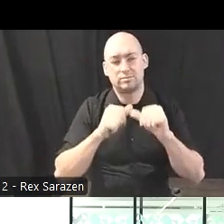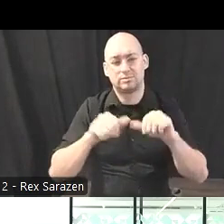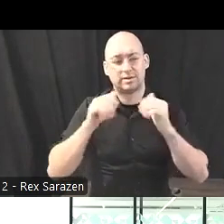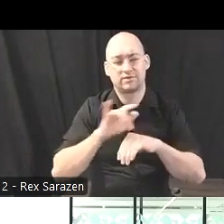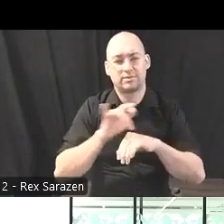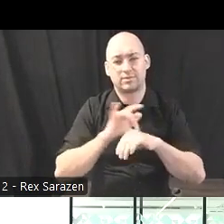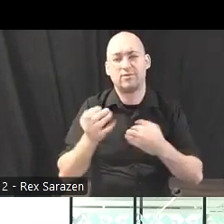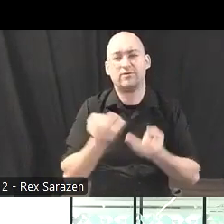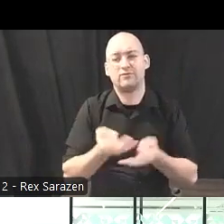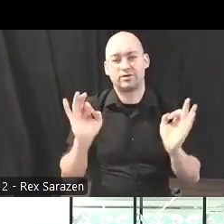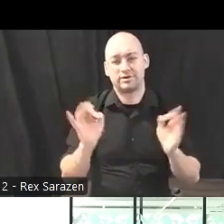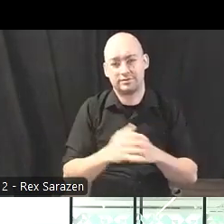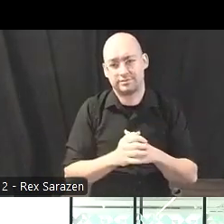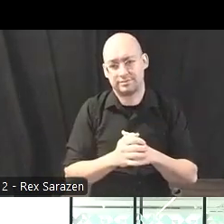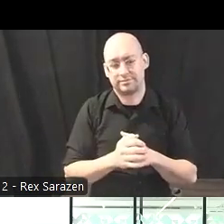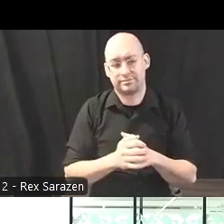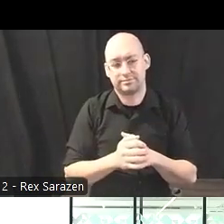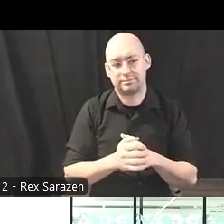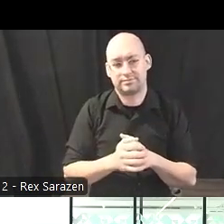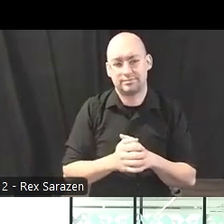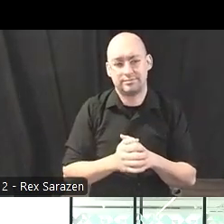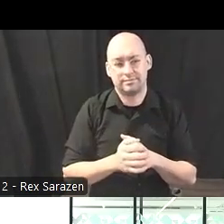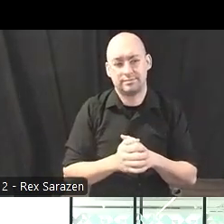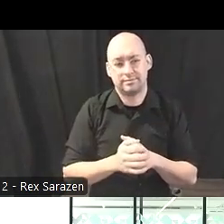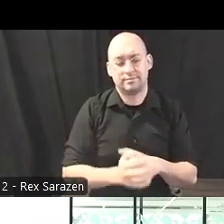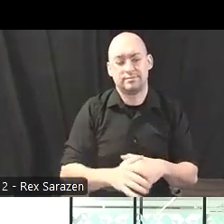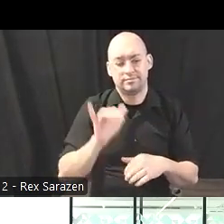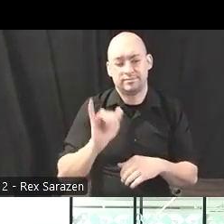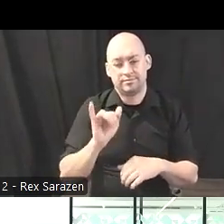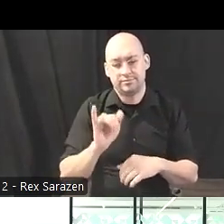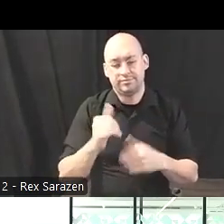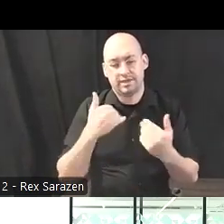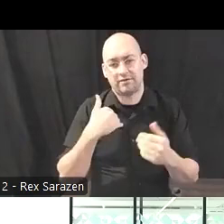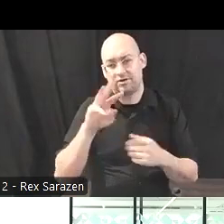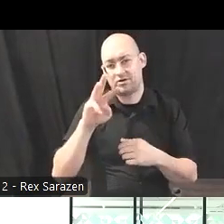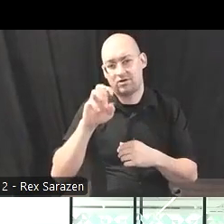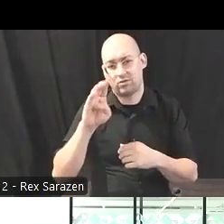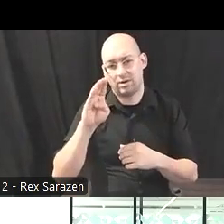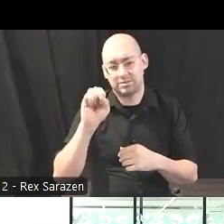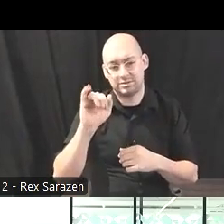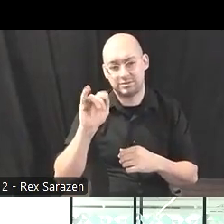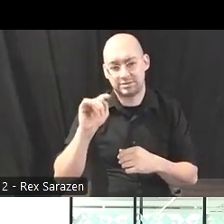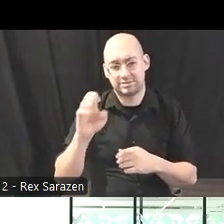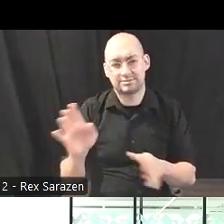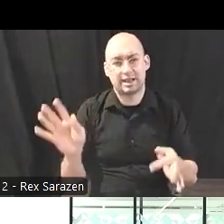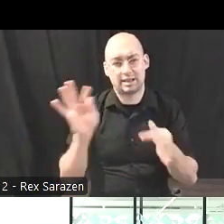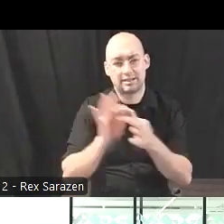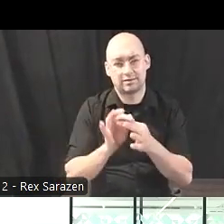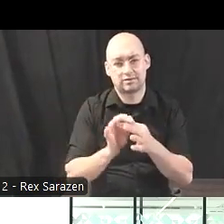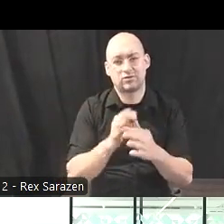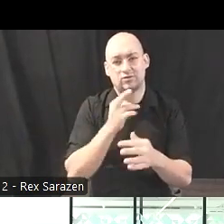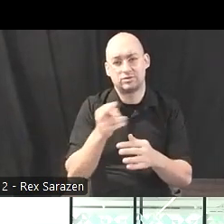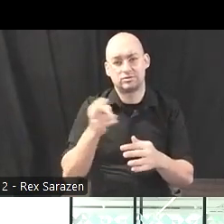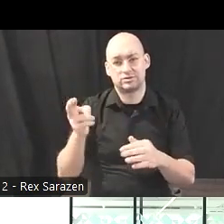to the population. So that's something we have on our website. We have a link to the resources on our slide deck as